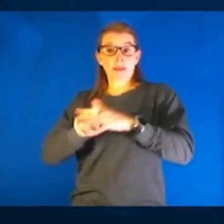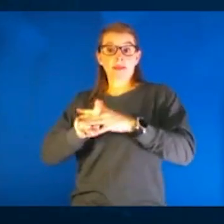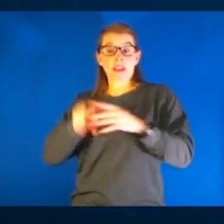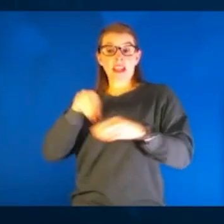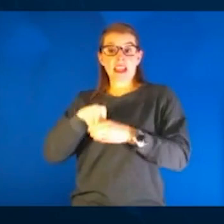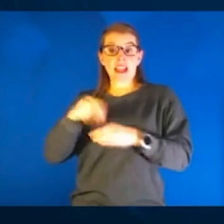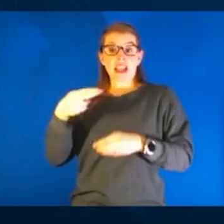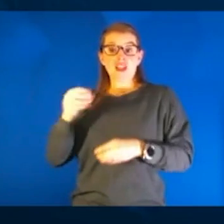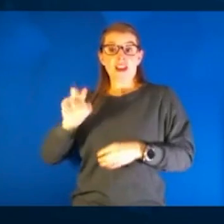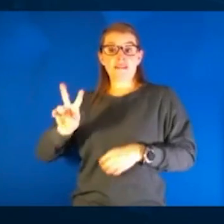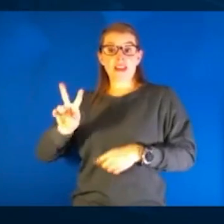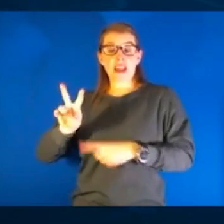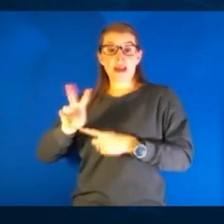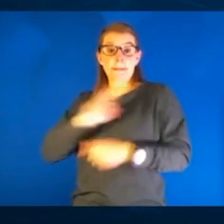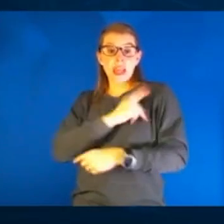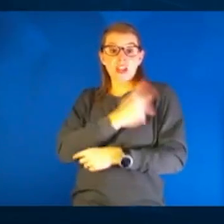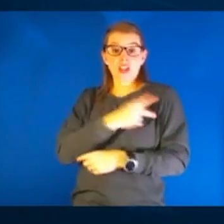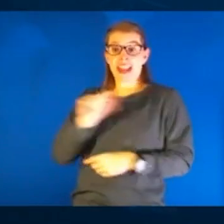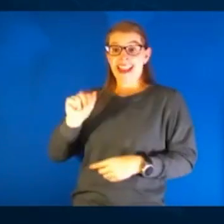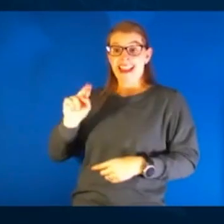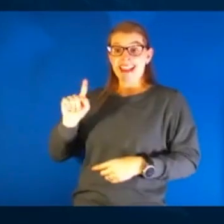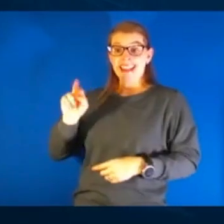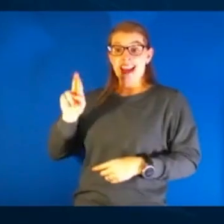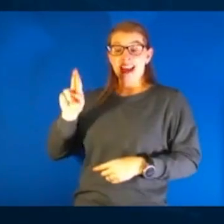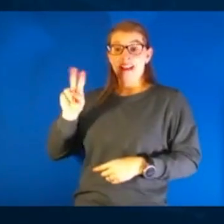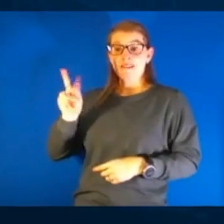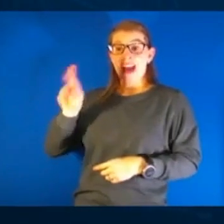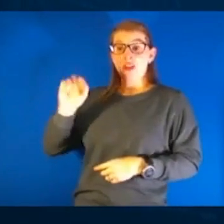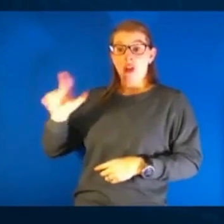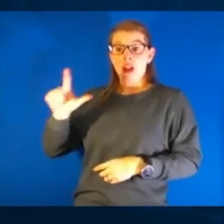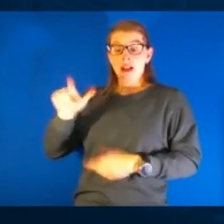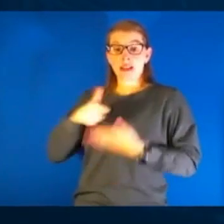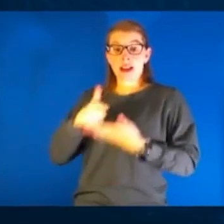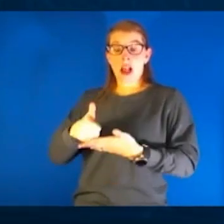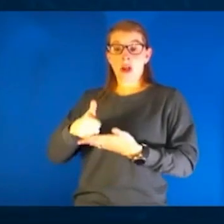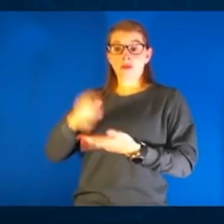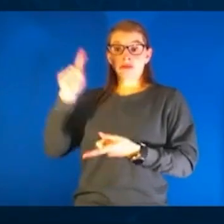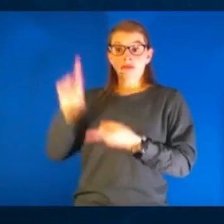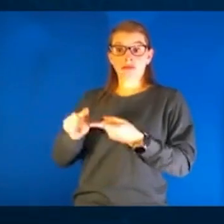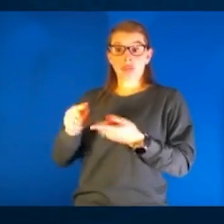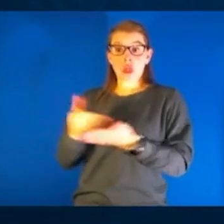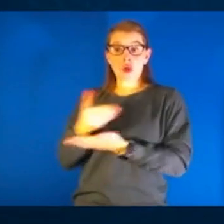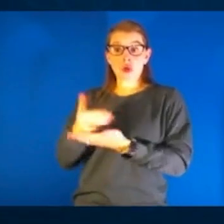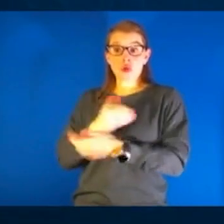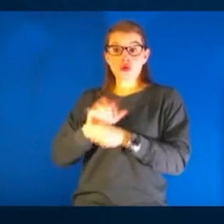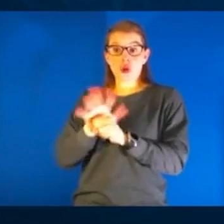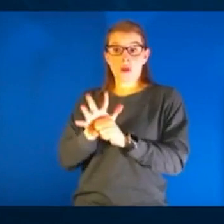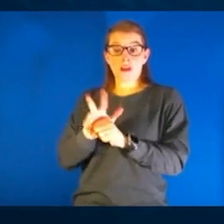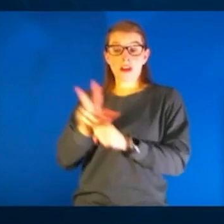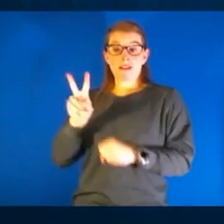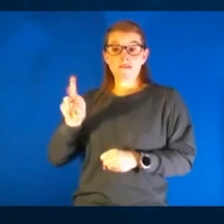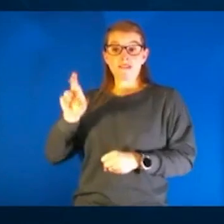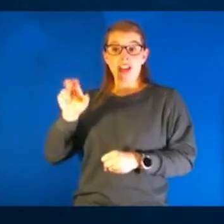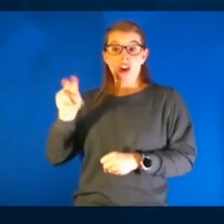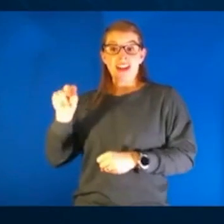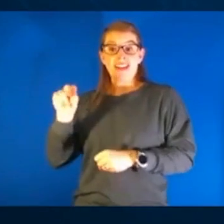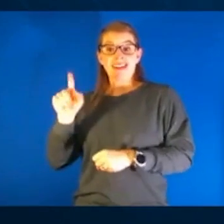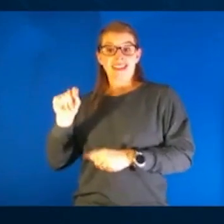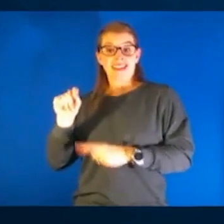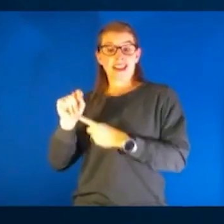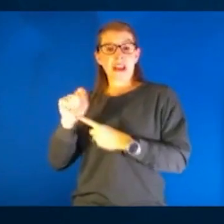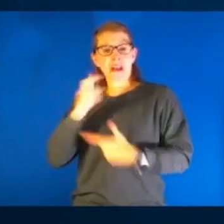could cut down on the formation of new COVID variants, at least indirectly?